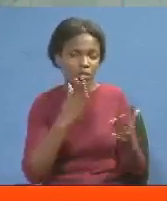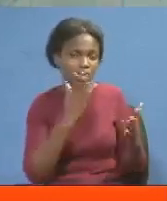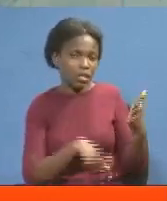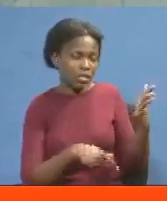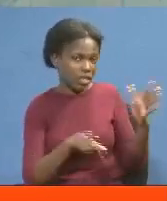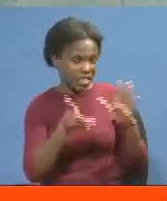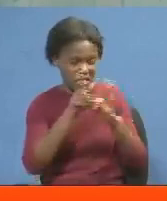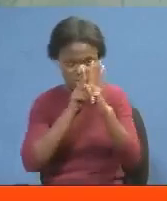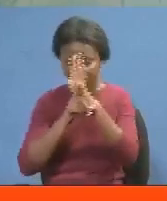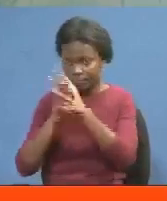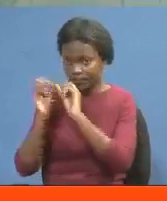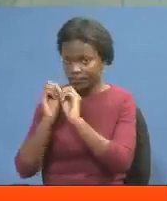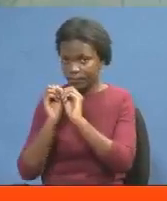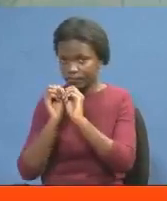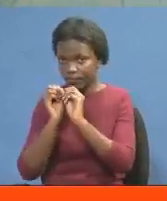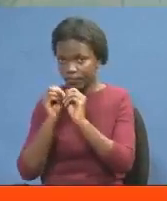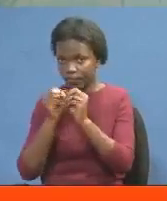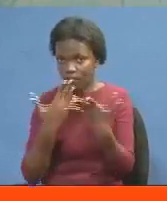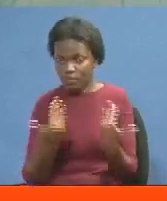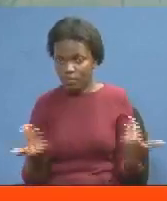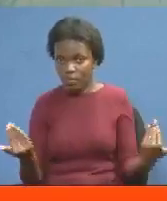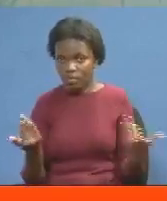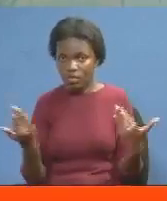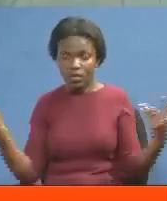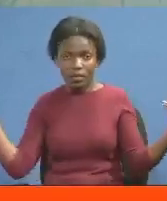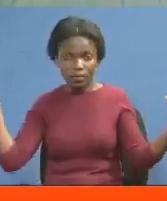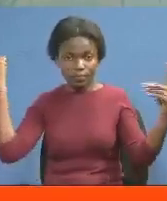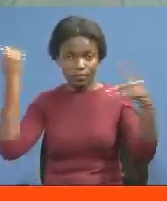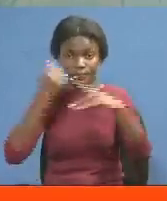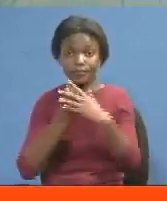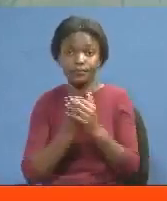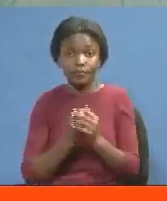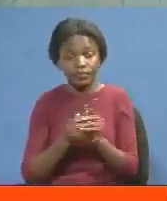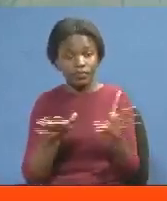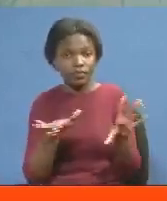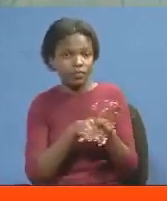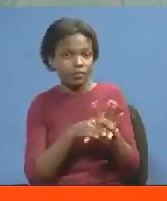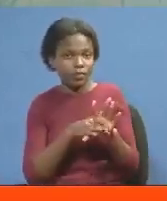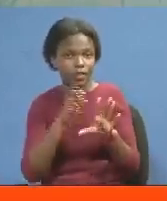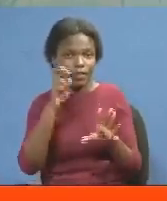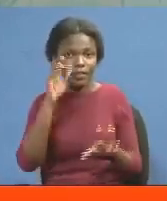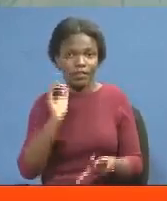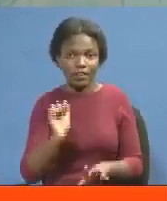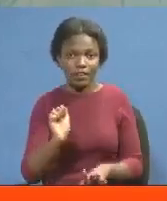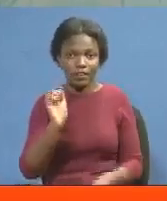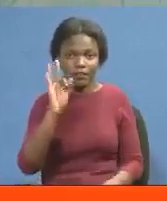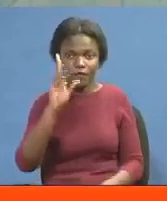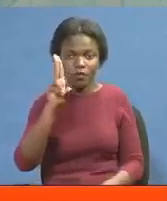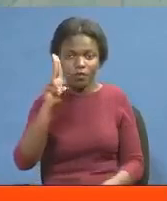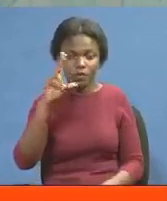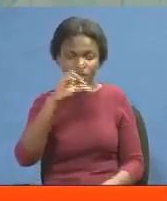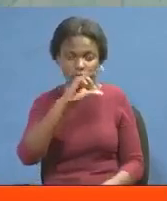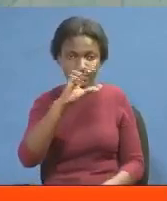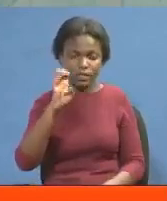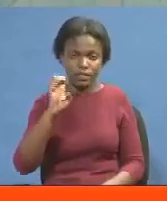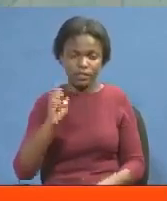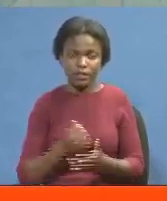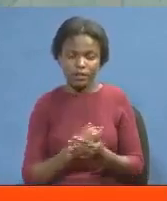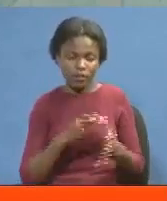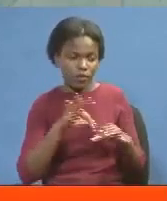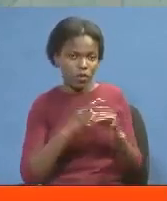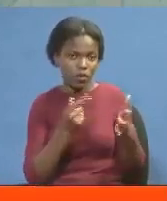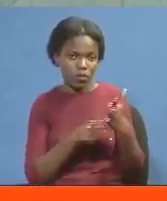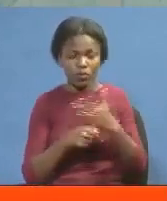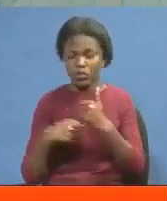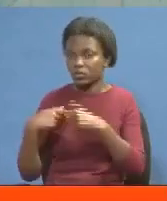country's security infrastructure to extend its tentacles into a refugee camp and find out what is going on there. Even